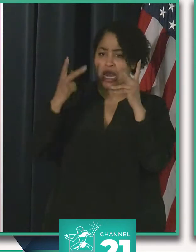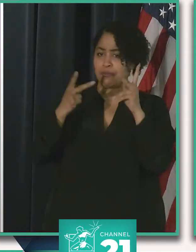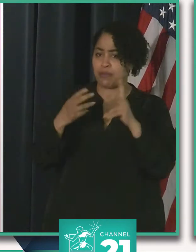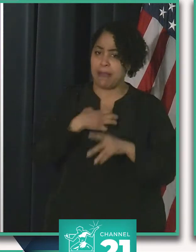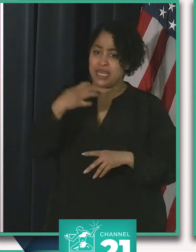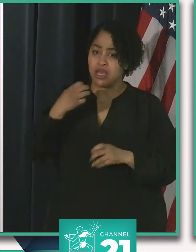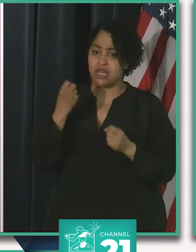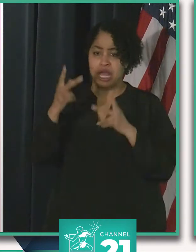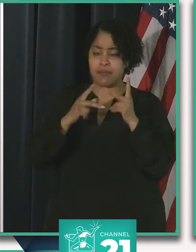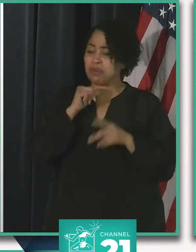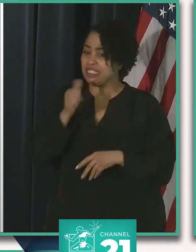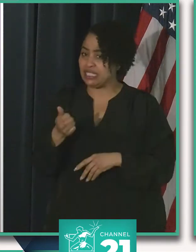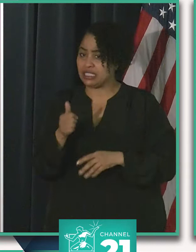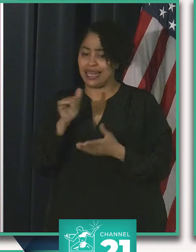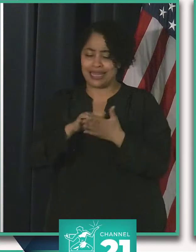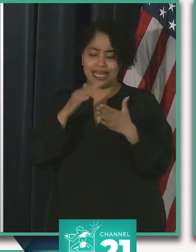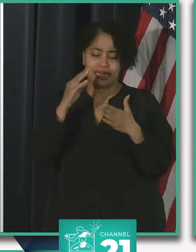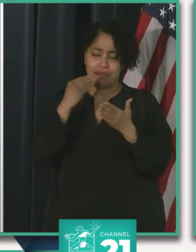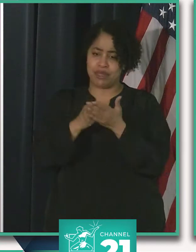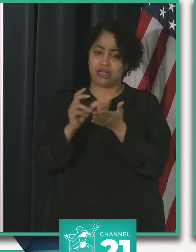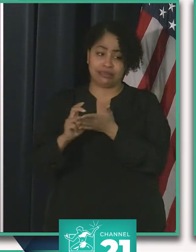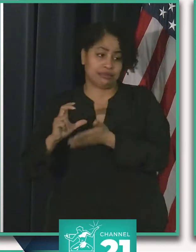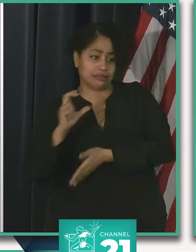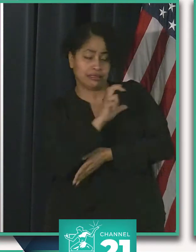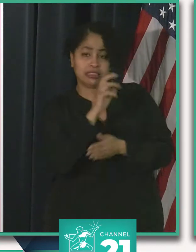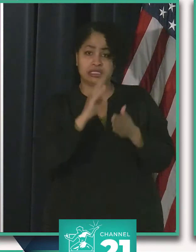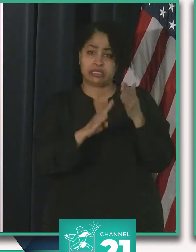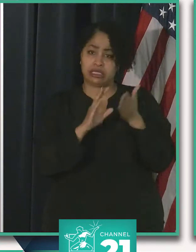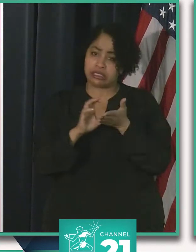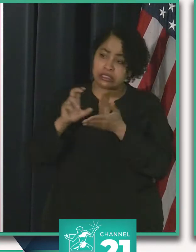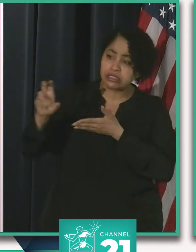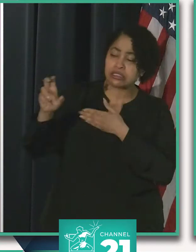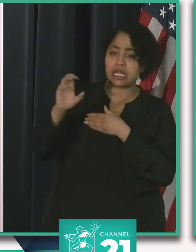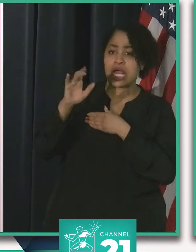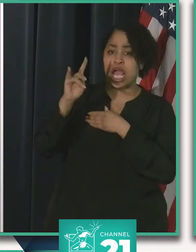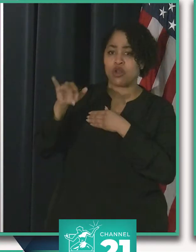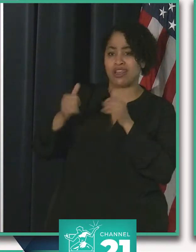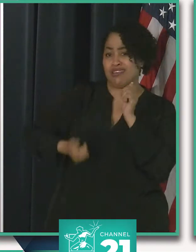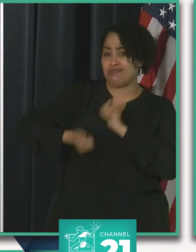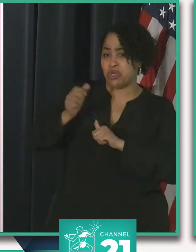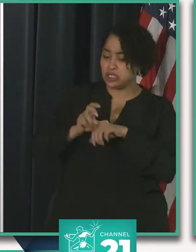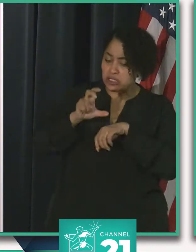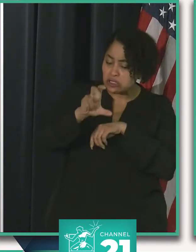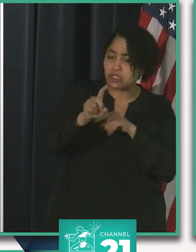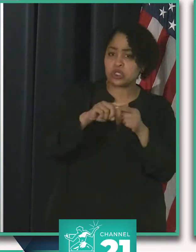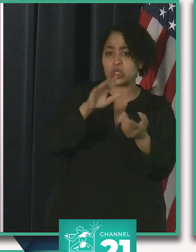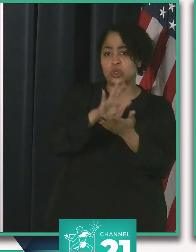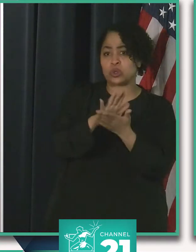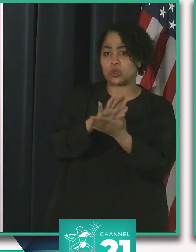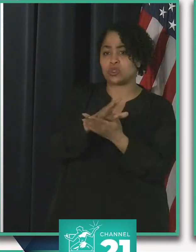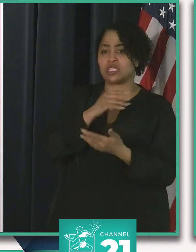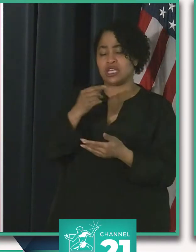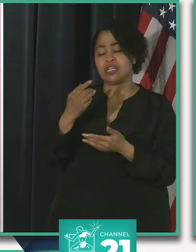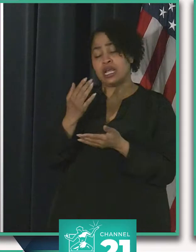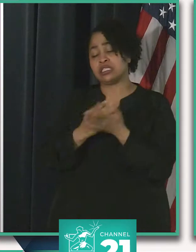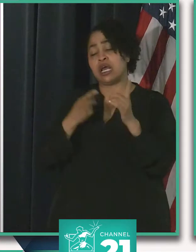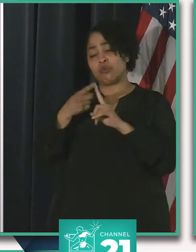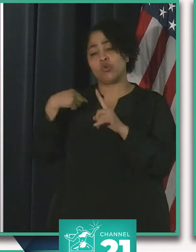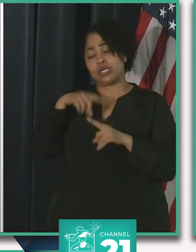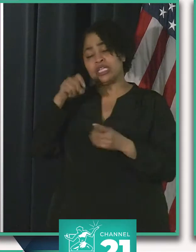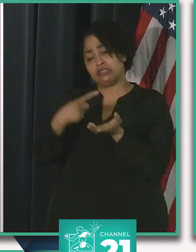didn't. That money went to the city, it went to the county, most of it went to the schools. And at some point, we need to have a